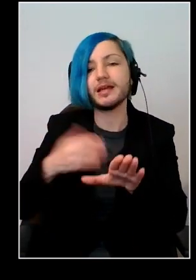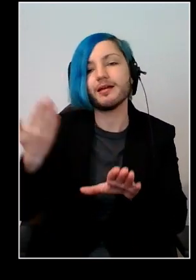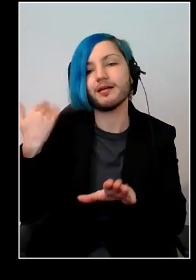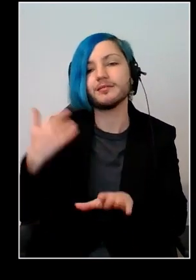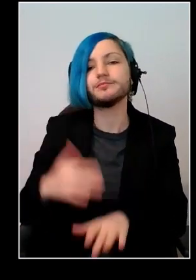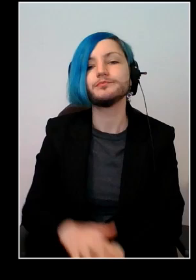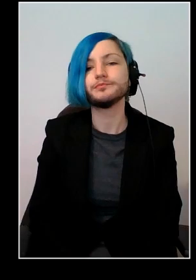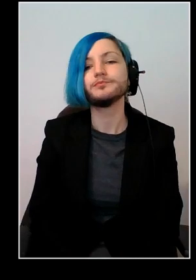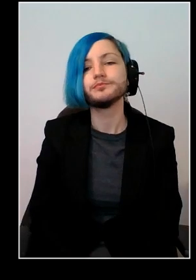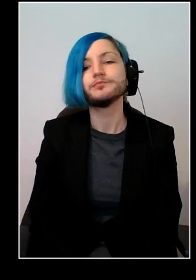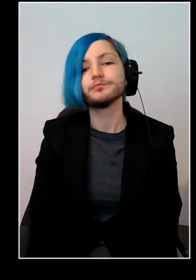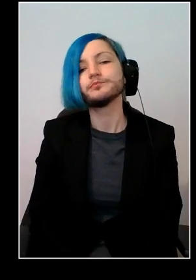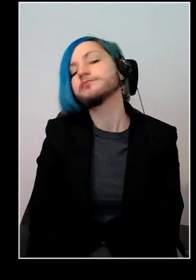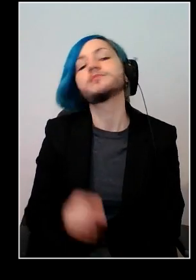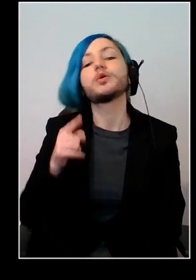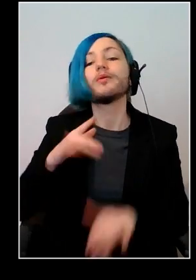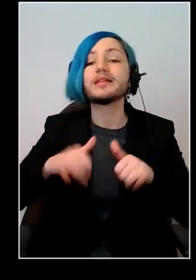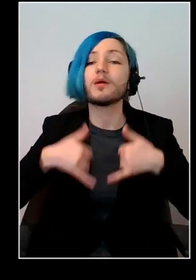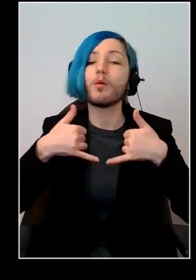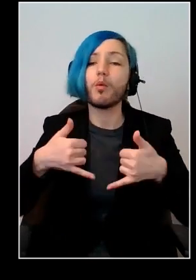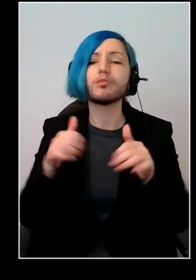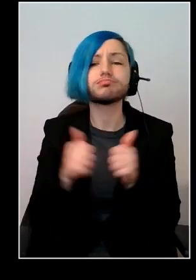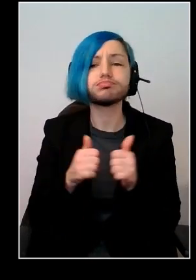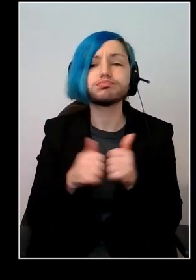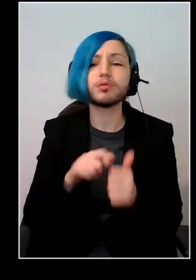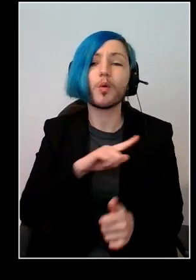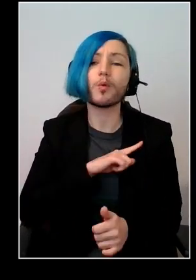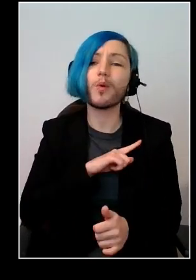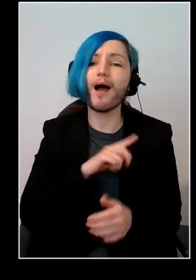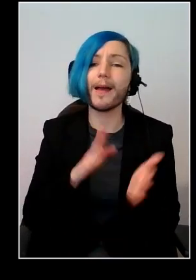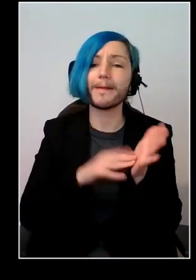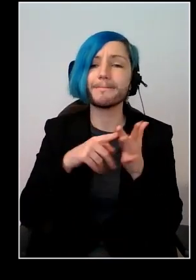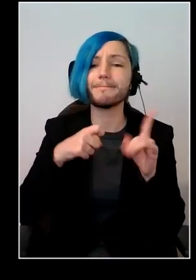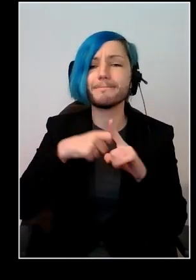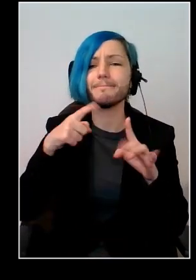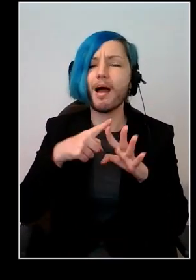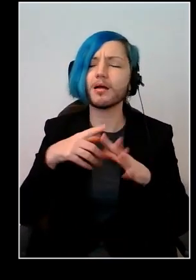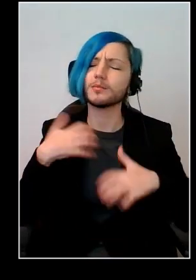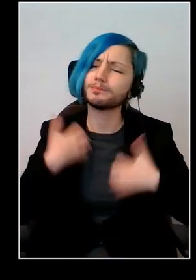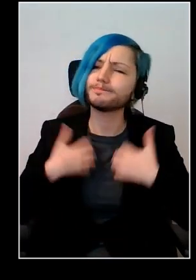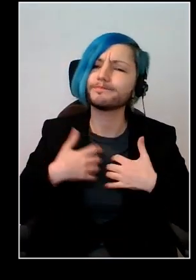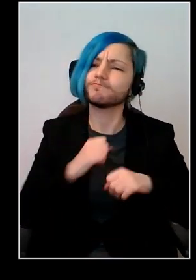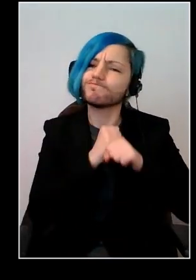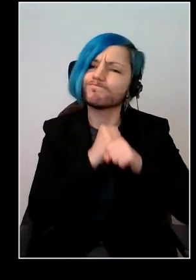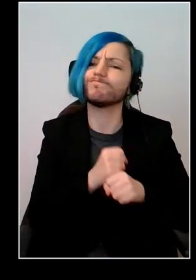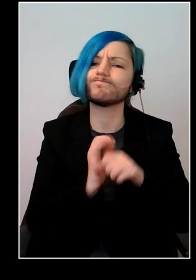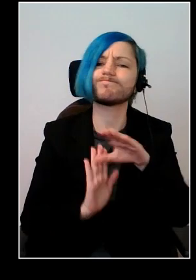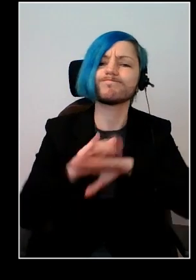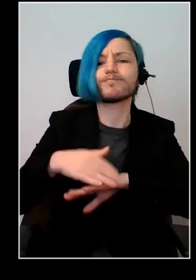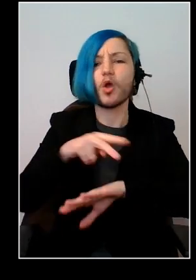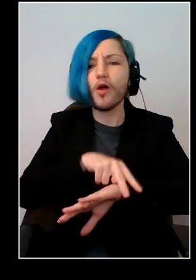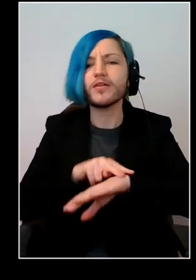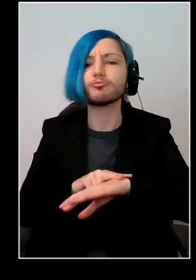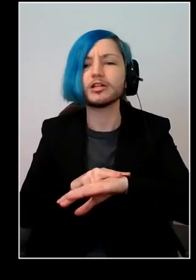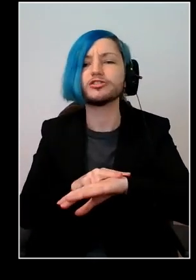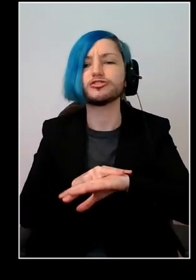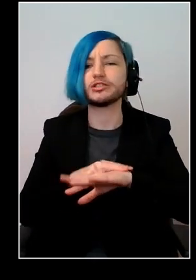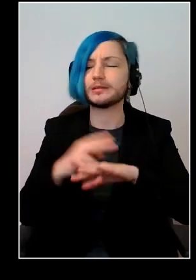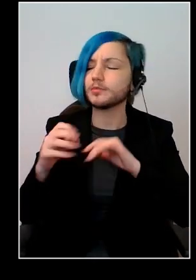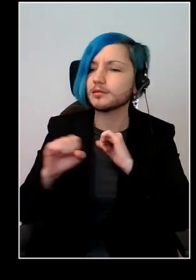this award is fitting given Mike's passion and dedication to apprenticeships and